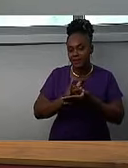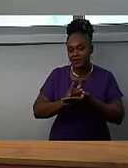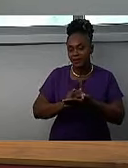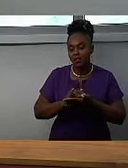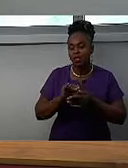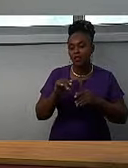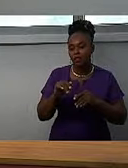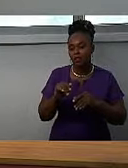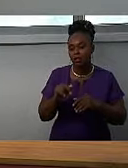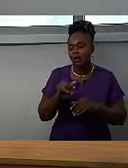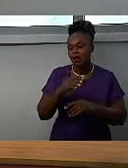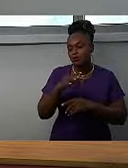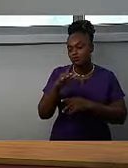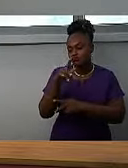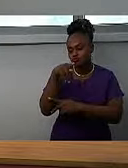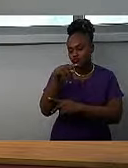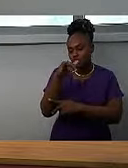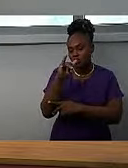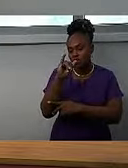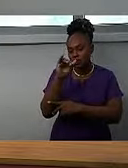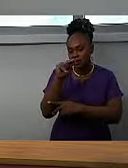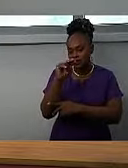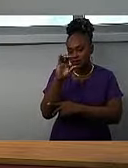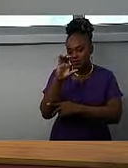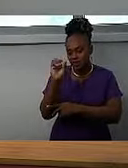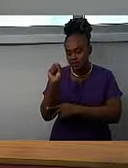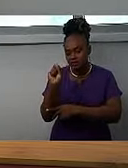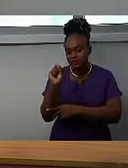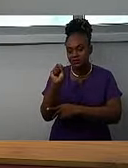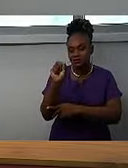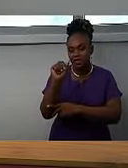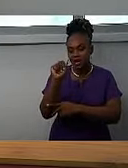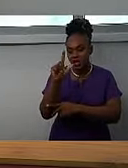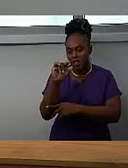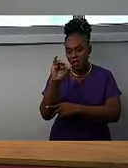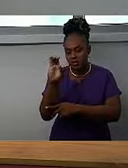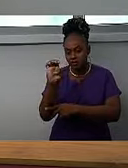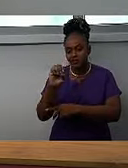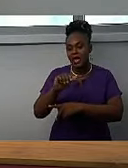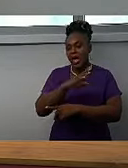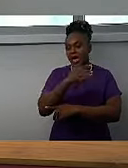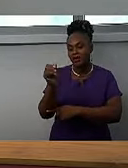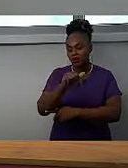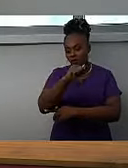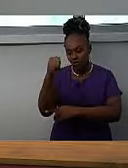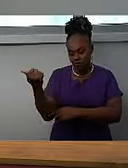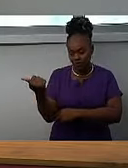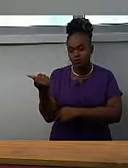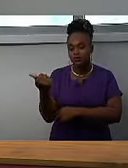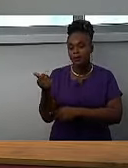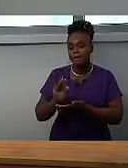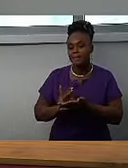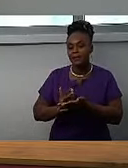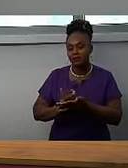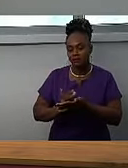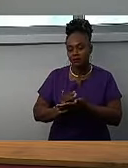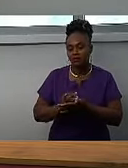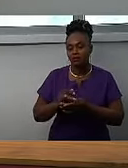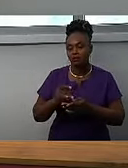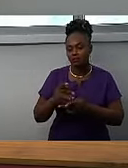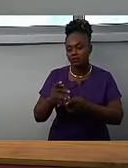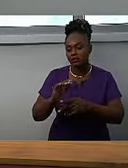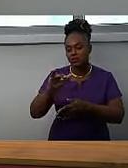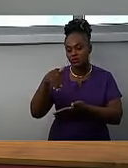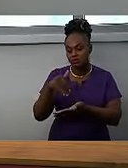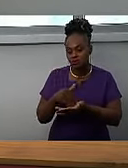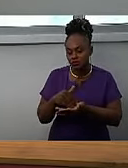and Princess Alice Hospitals, and the Westerhall and Good Hope Medical Stations. The signing of a memorandum